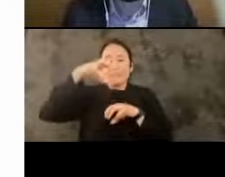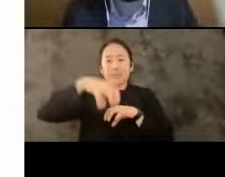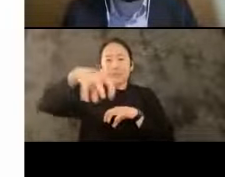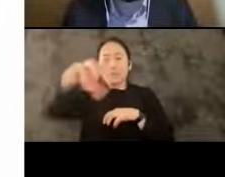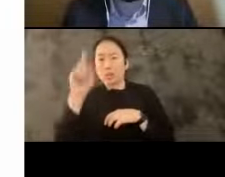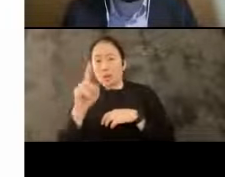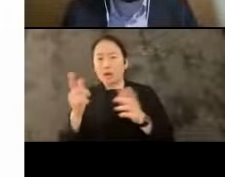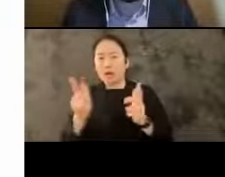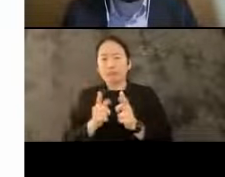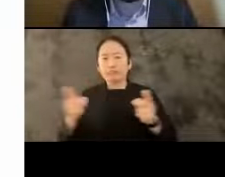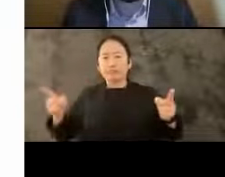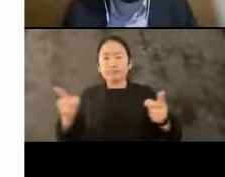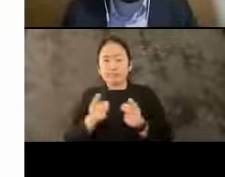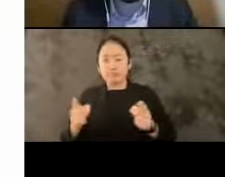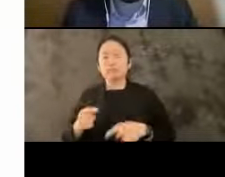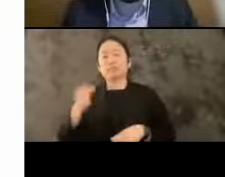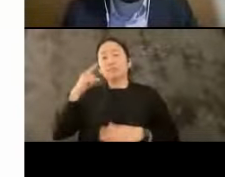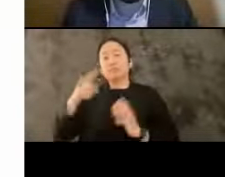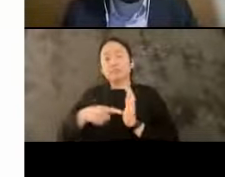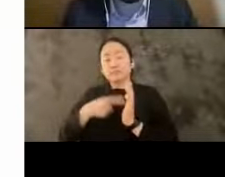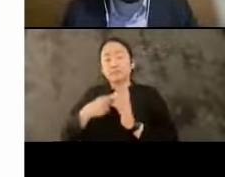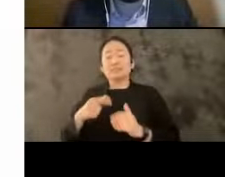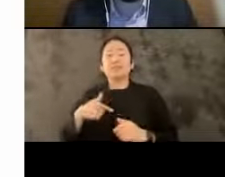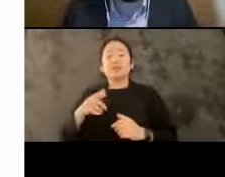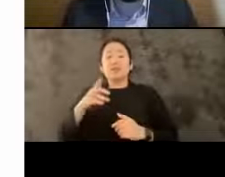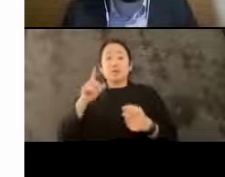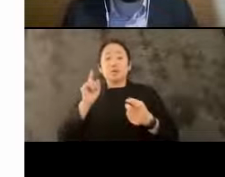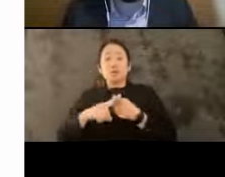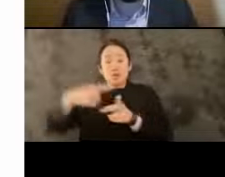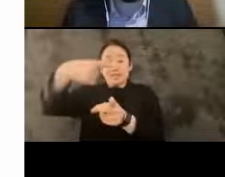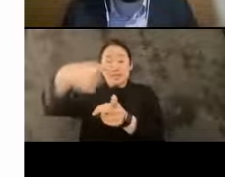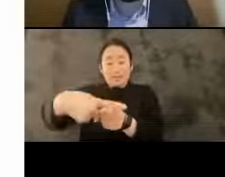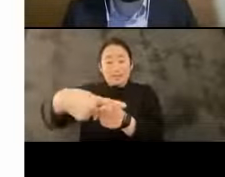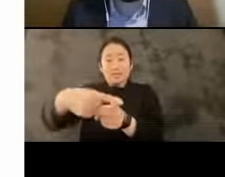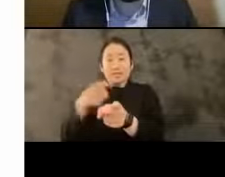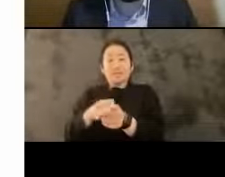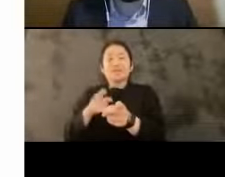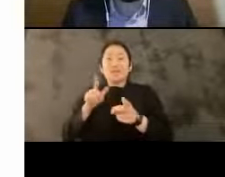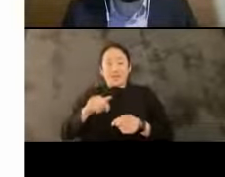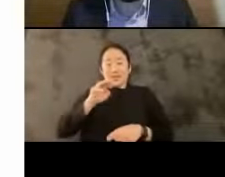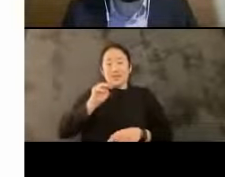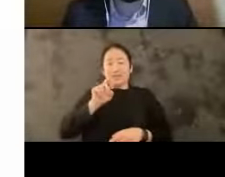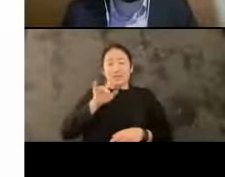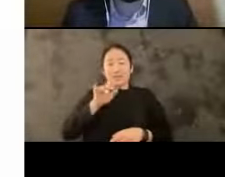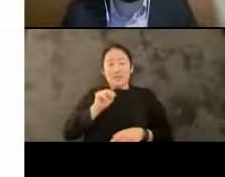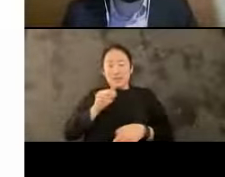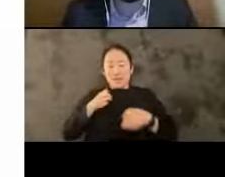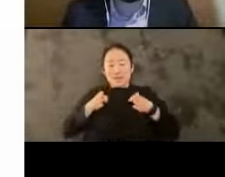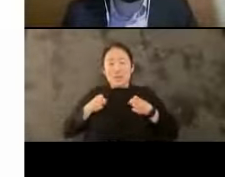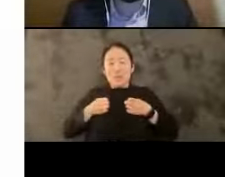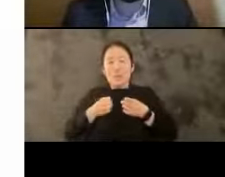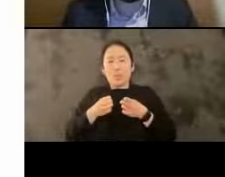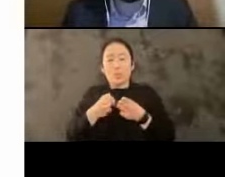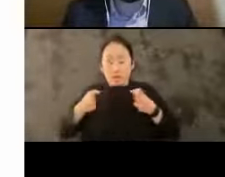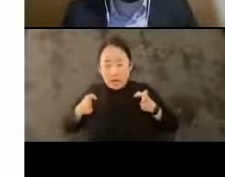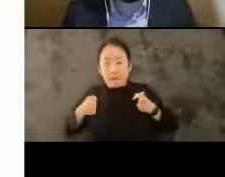cases, the median does narrow toward the intersections because you've got turn lanes in place. So, you know, then you